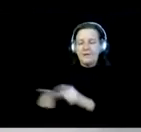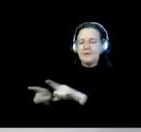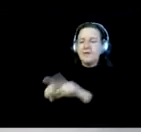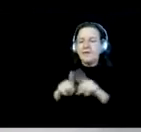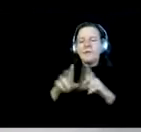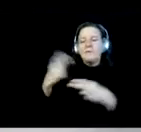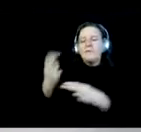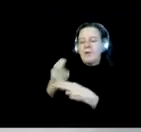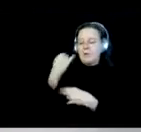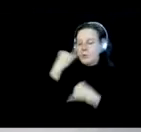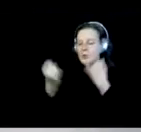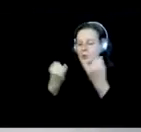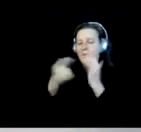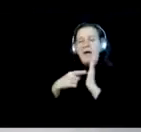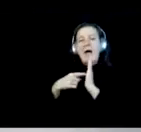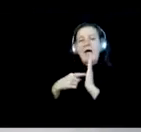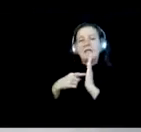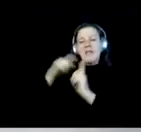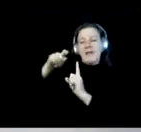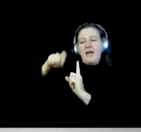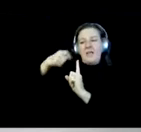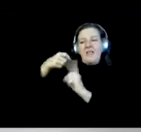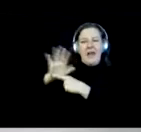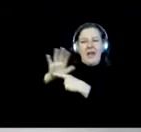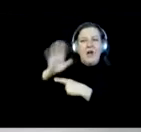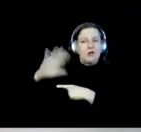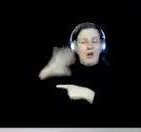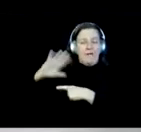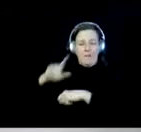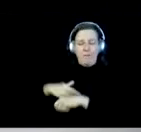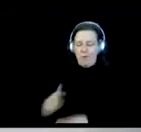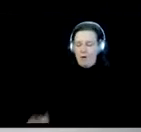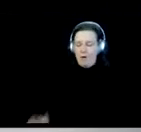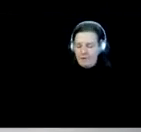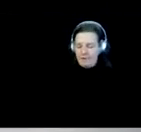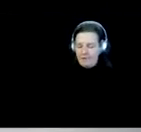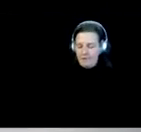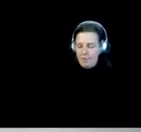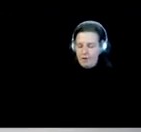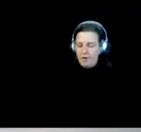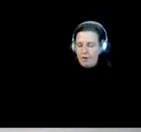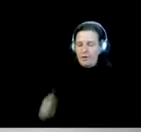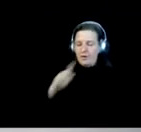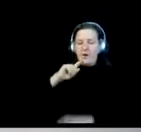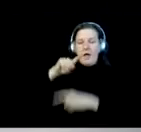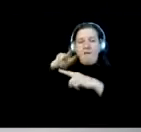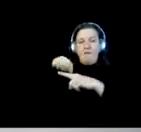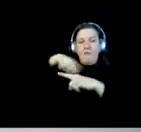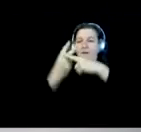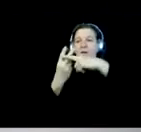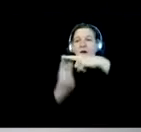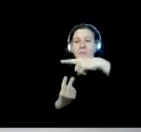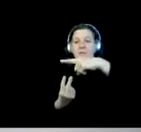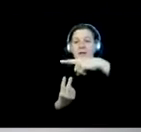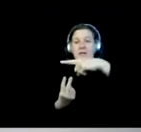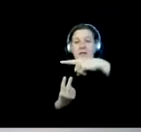I had shot a film with, again, like a long time before, of being upside down, but then flipping it